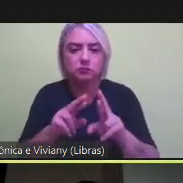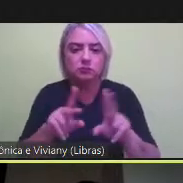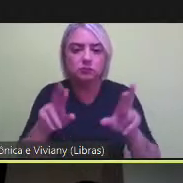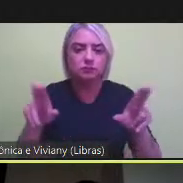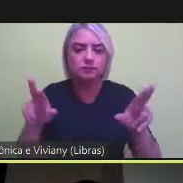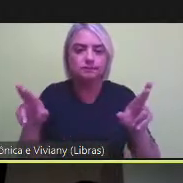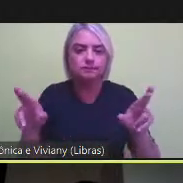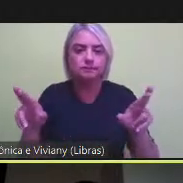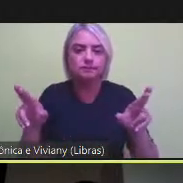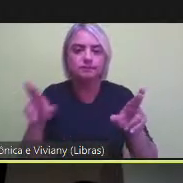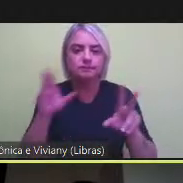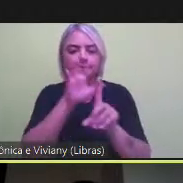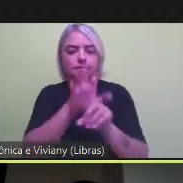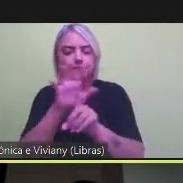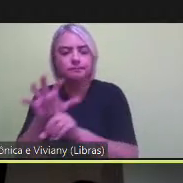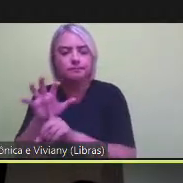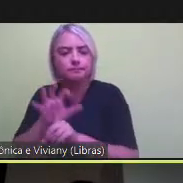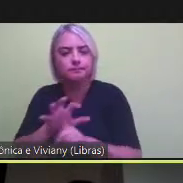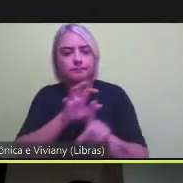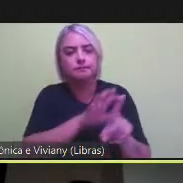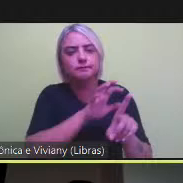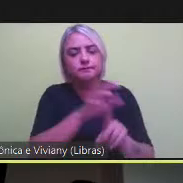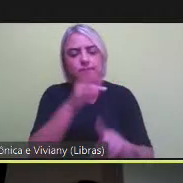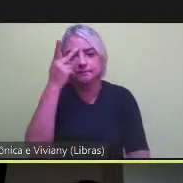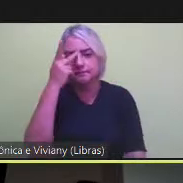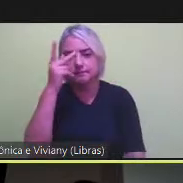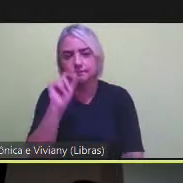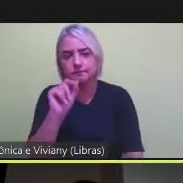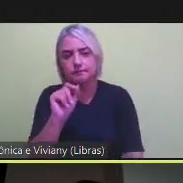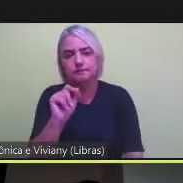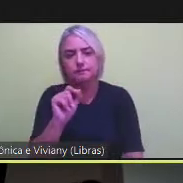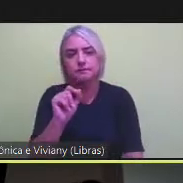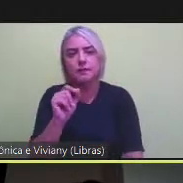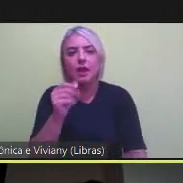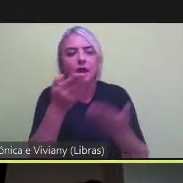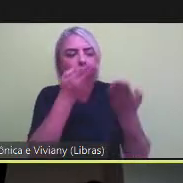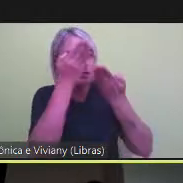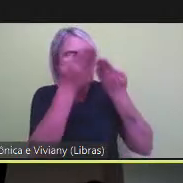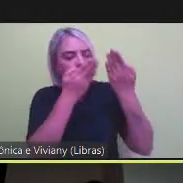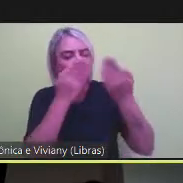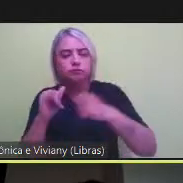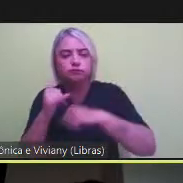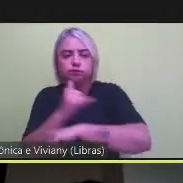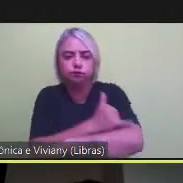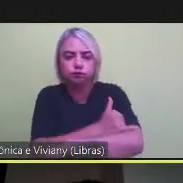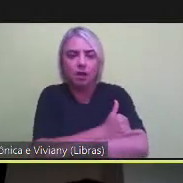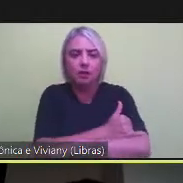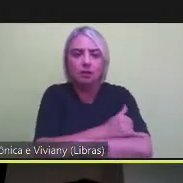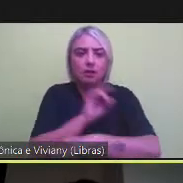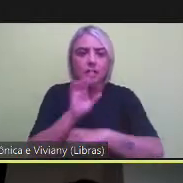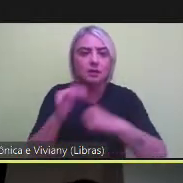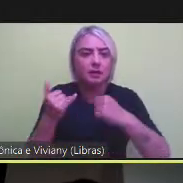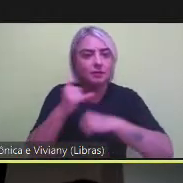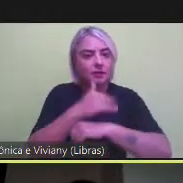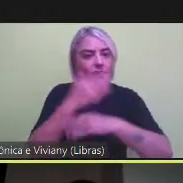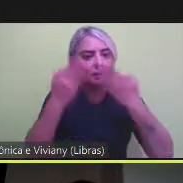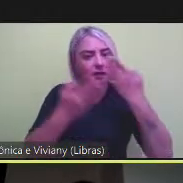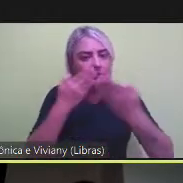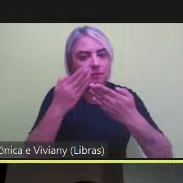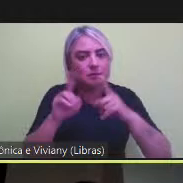encompassing different approaches for the treatment of obesity and